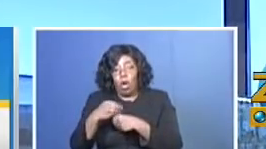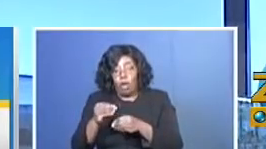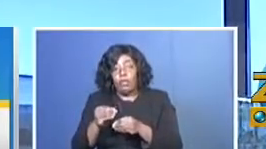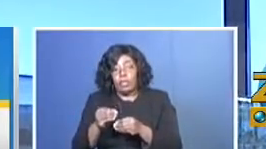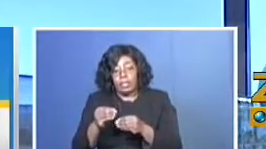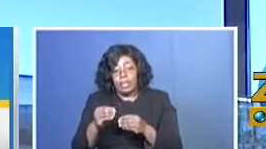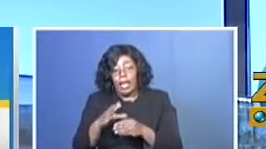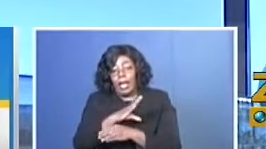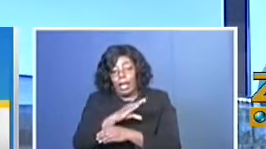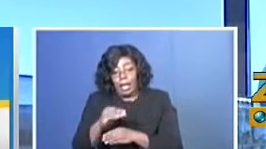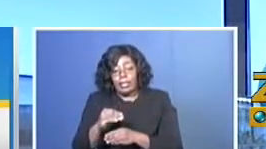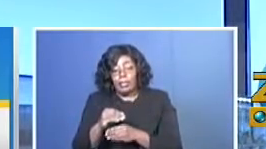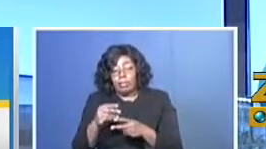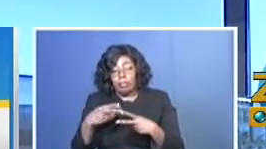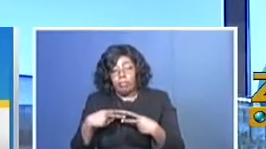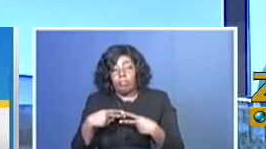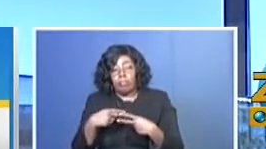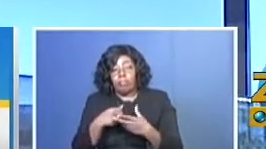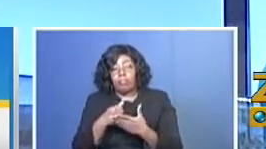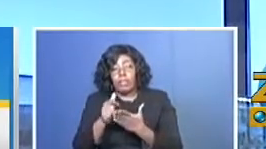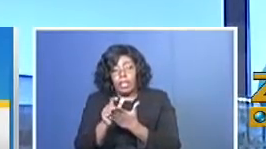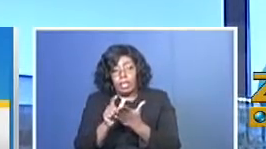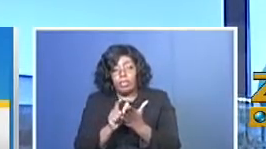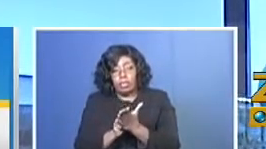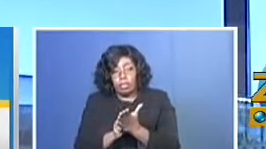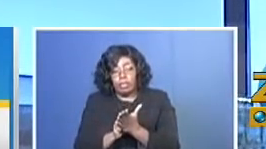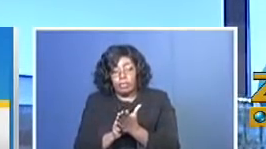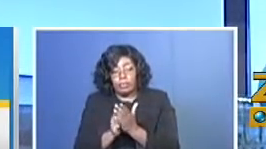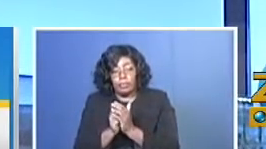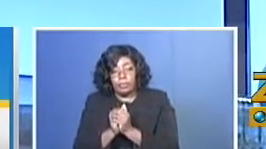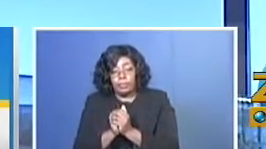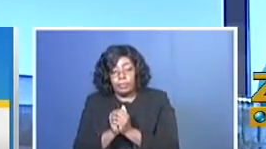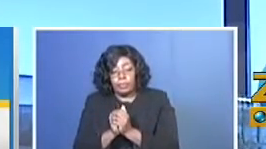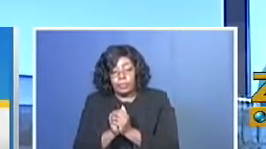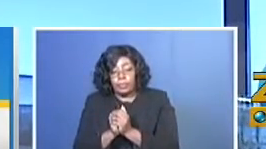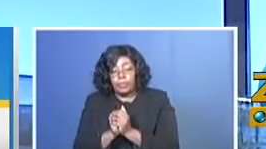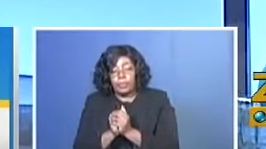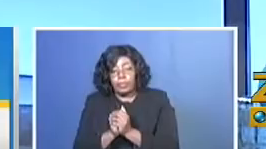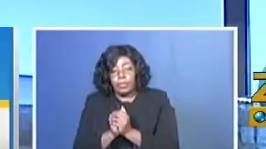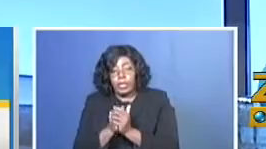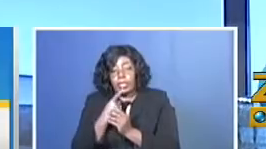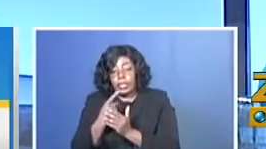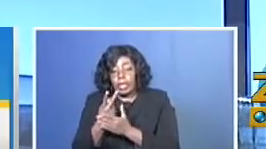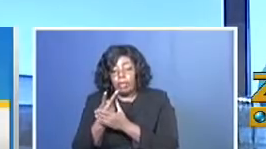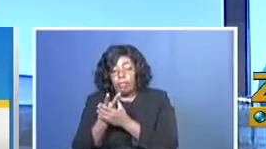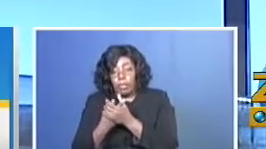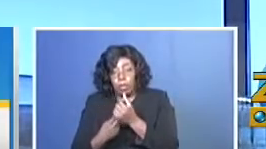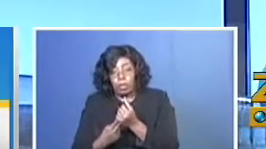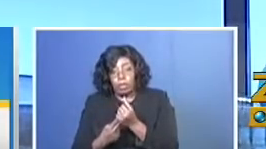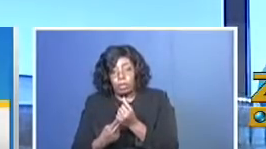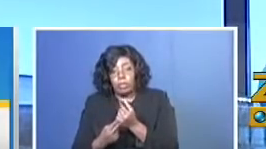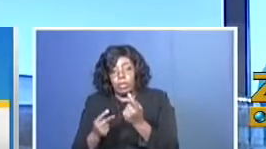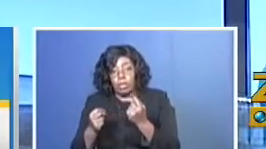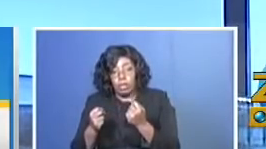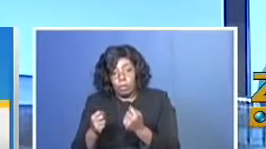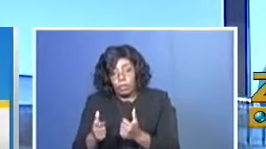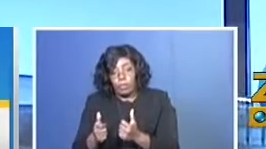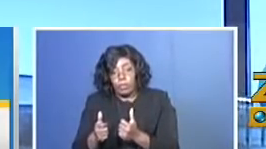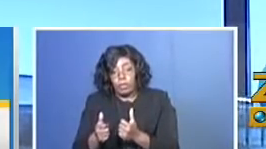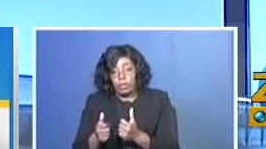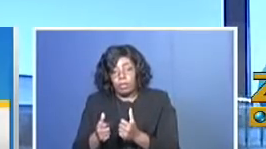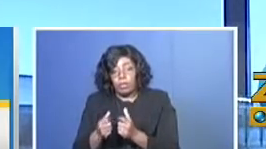to legislate aimlessly is a recipe for disaster. Instead, he says they are being both expeditious and deliberate